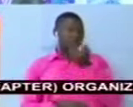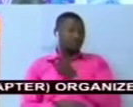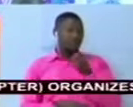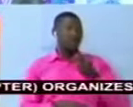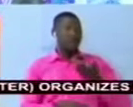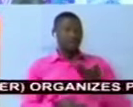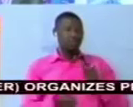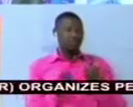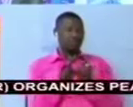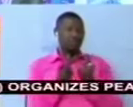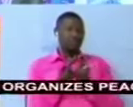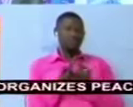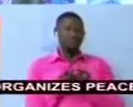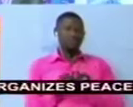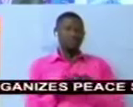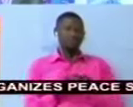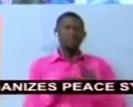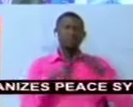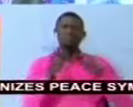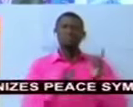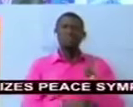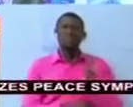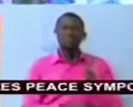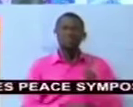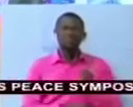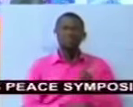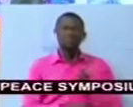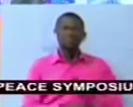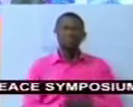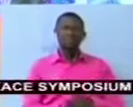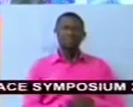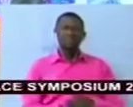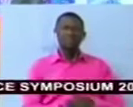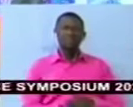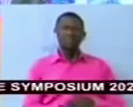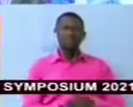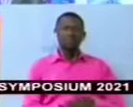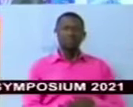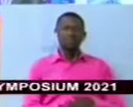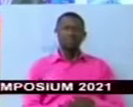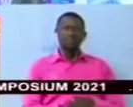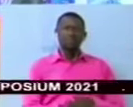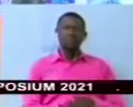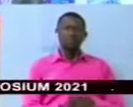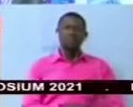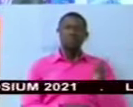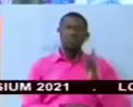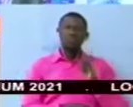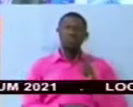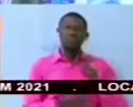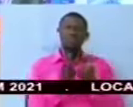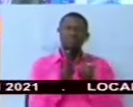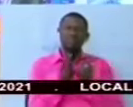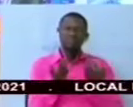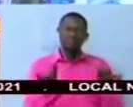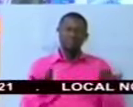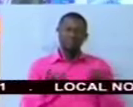with something. Like what? Mel naka. Ganai. Weapons. Ban fasong ng ganai. What kind of